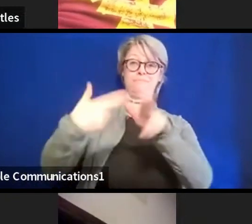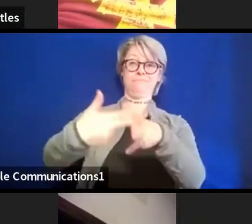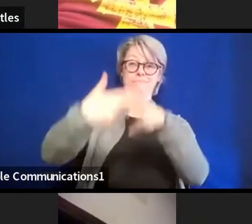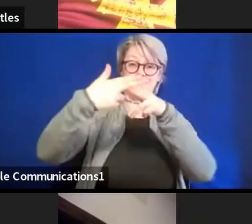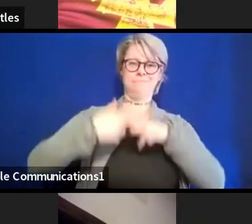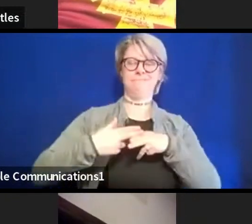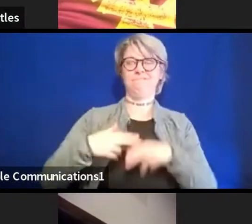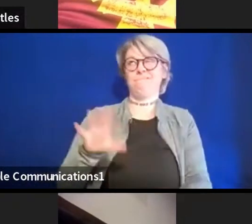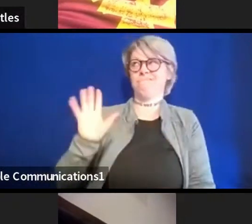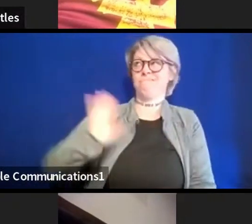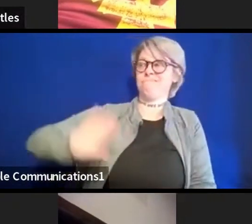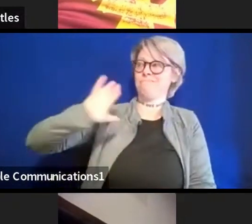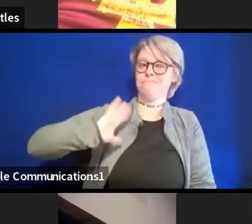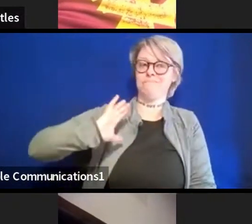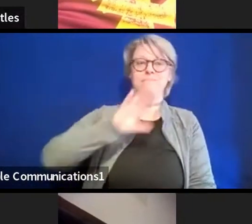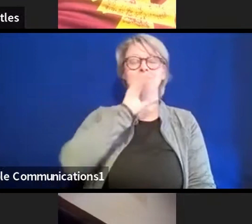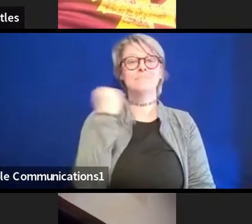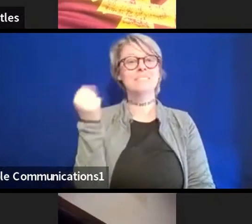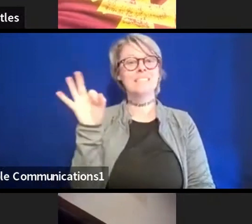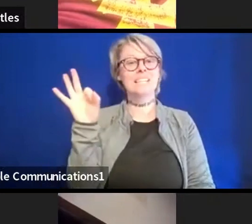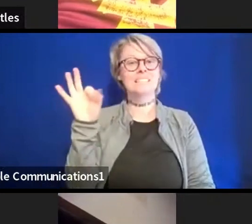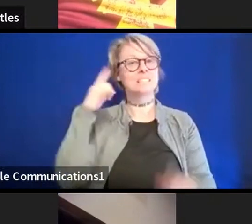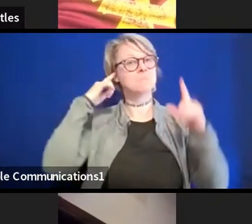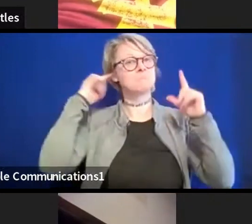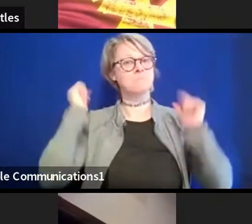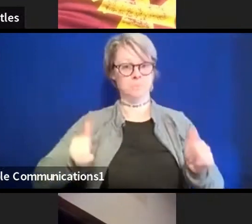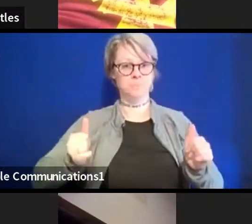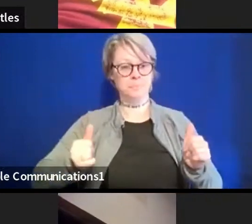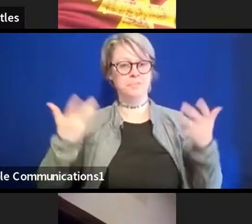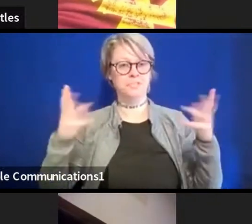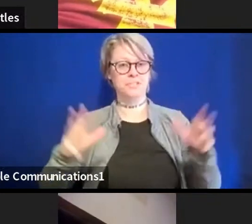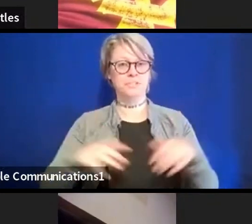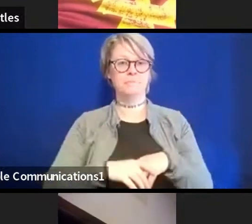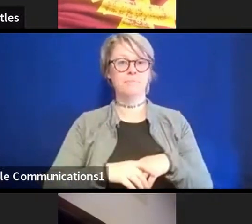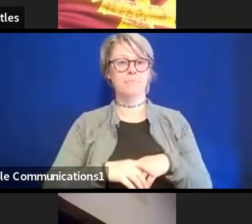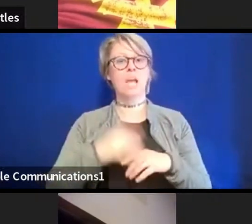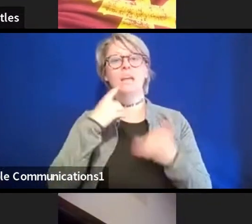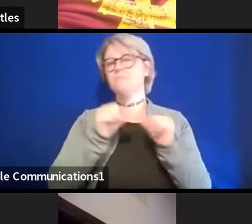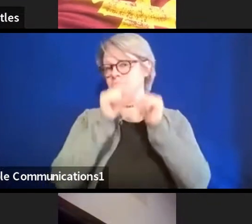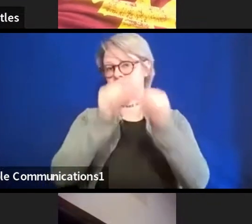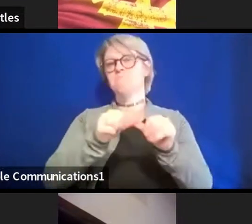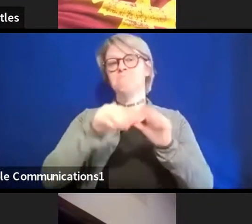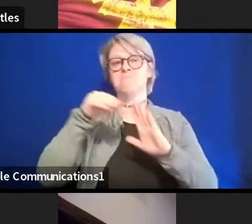was about 19 when I lost my hearing, and it's going a downward,